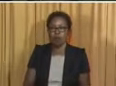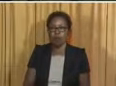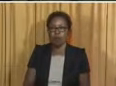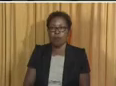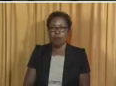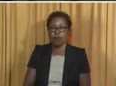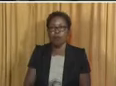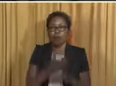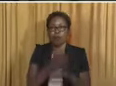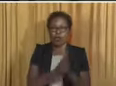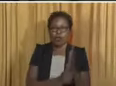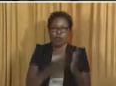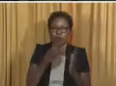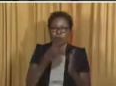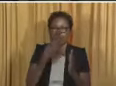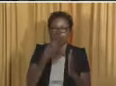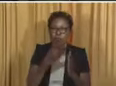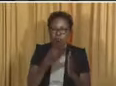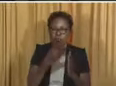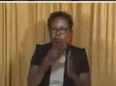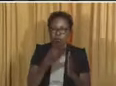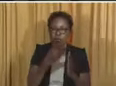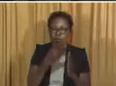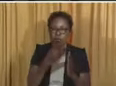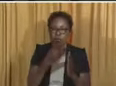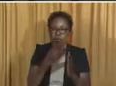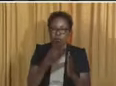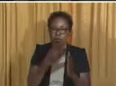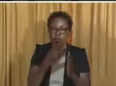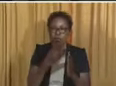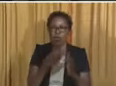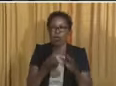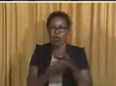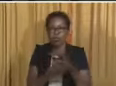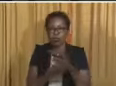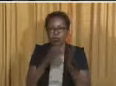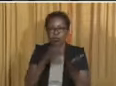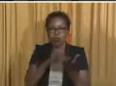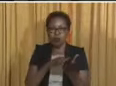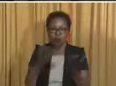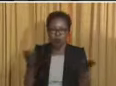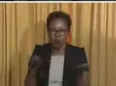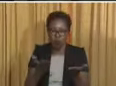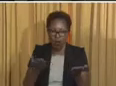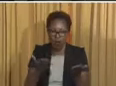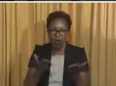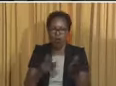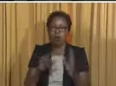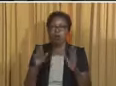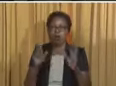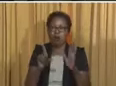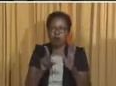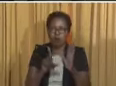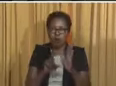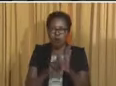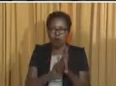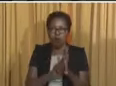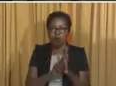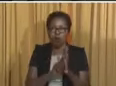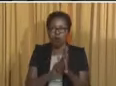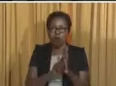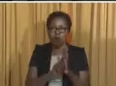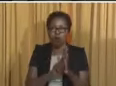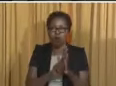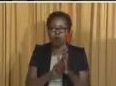Articles 2, 4, and 165 of the Constitution contemplate scenarios where laws are unconstitutional and can be